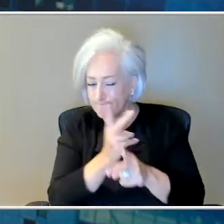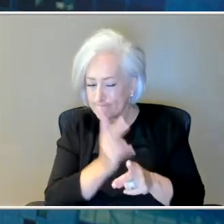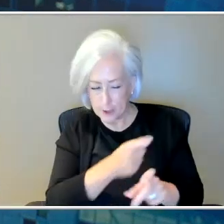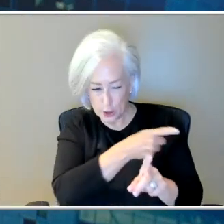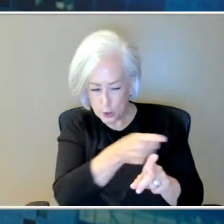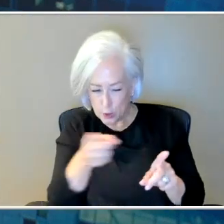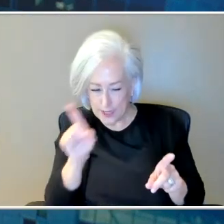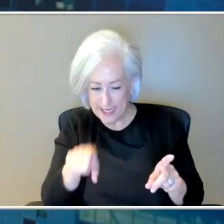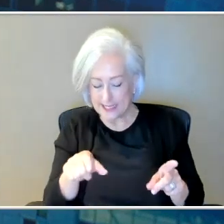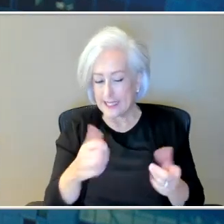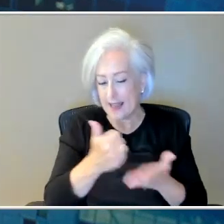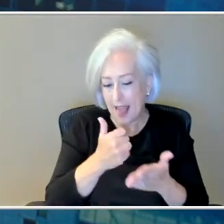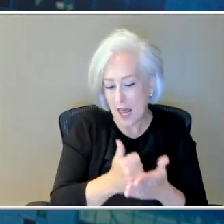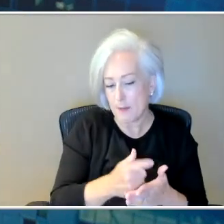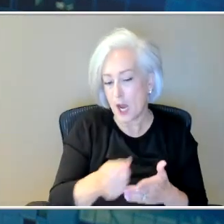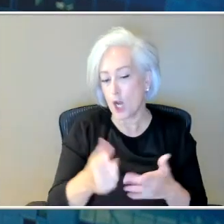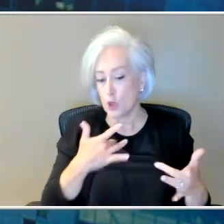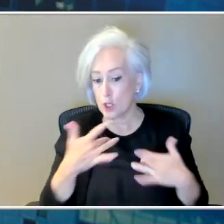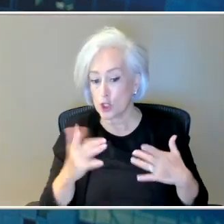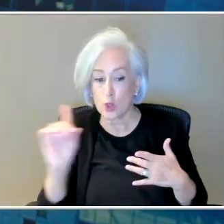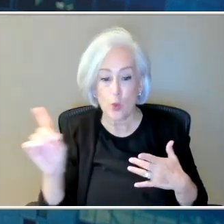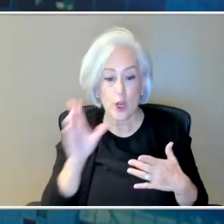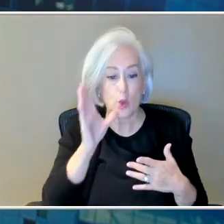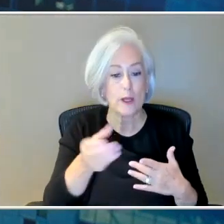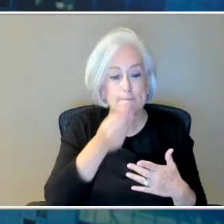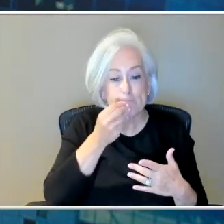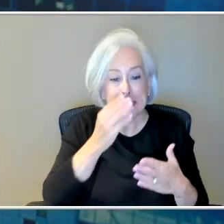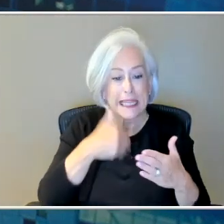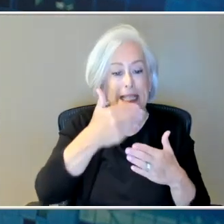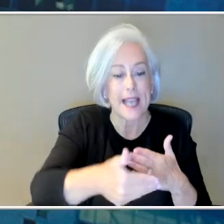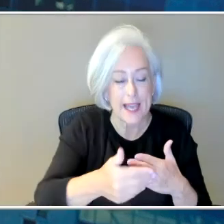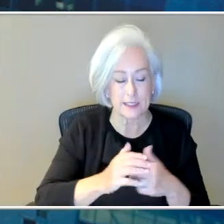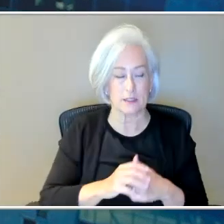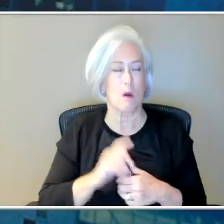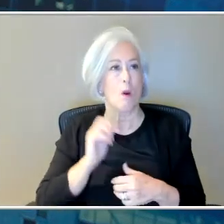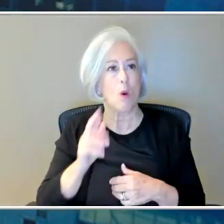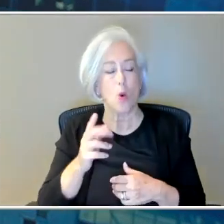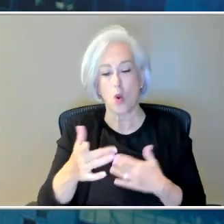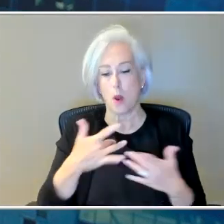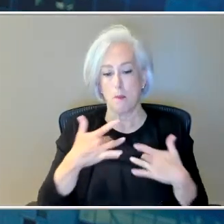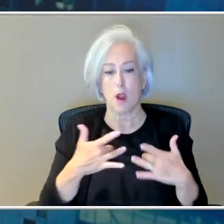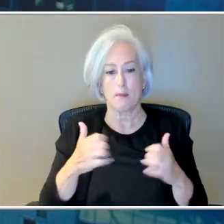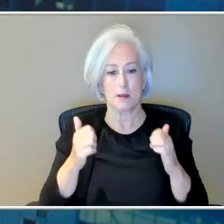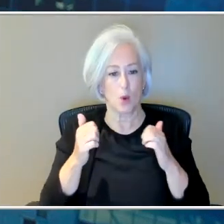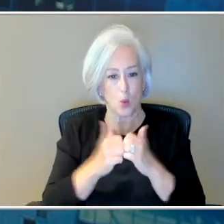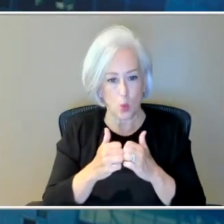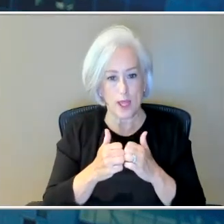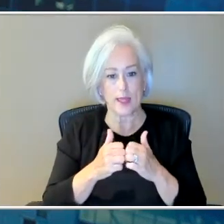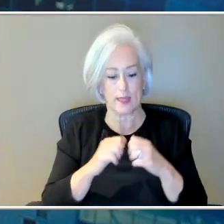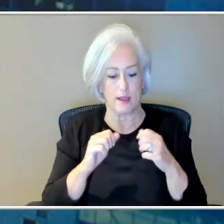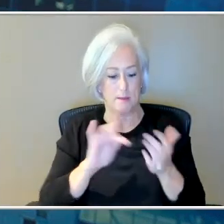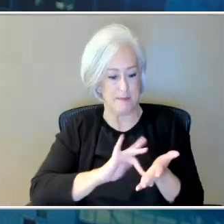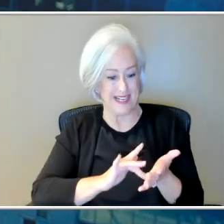concerns about where you're going to get your next meal? Have you had any problems with paying for your prescriptions? And then when I